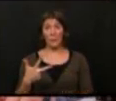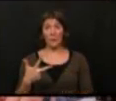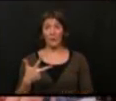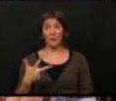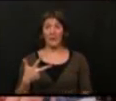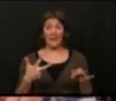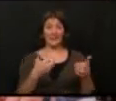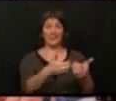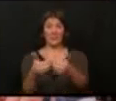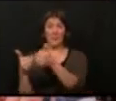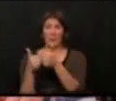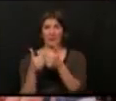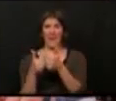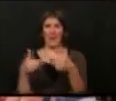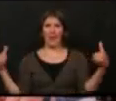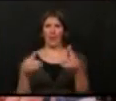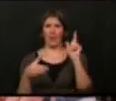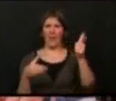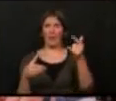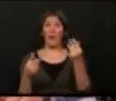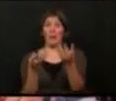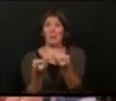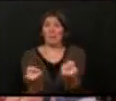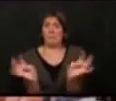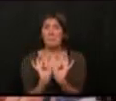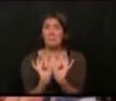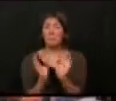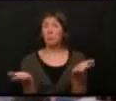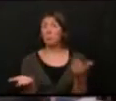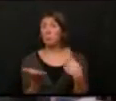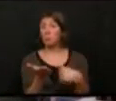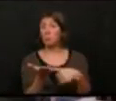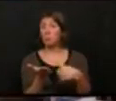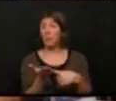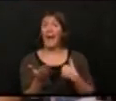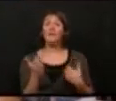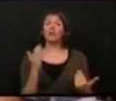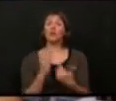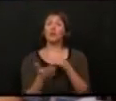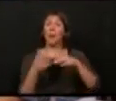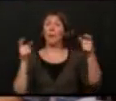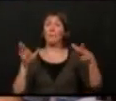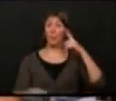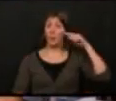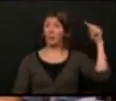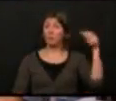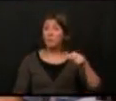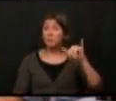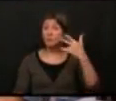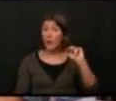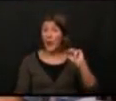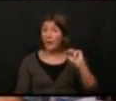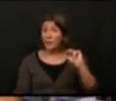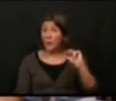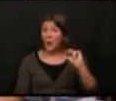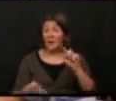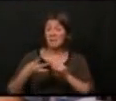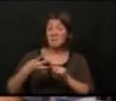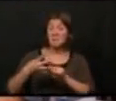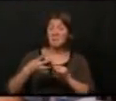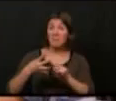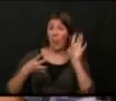arguably calls for looking at all those things. And we do have a new town manager coming in the middle of